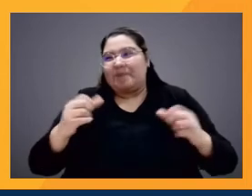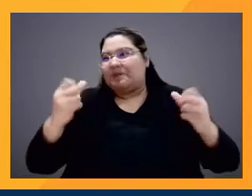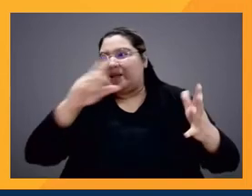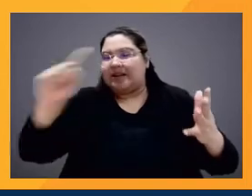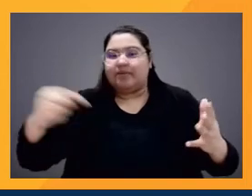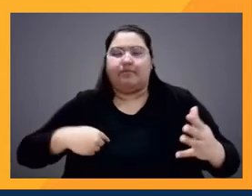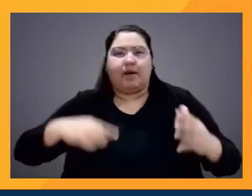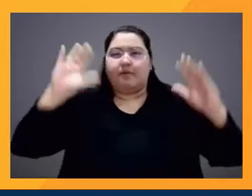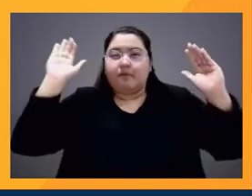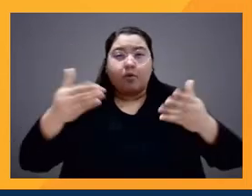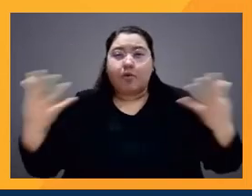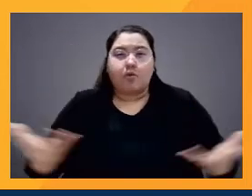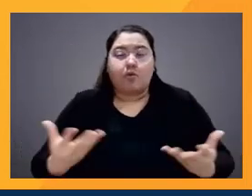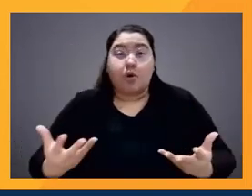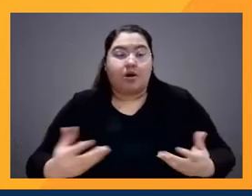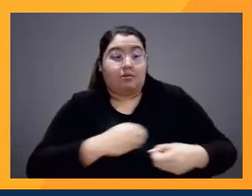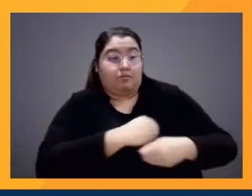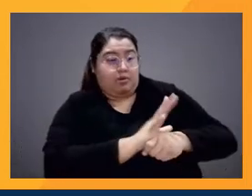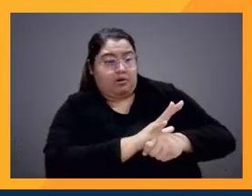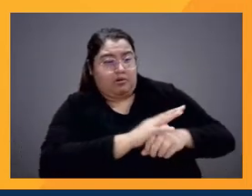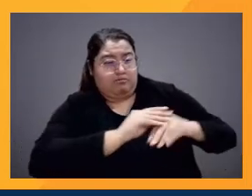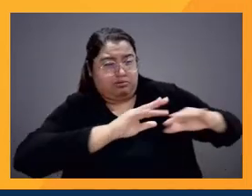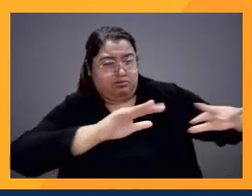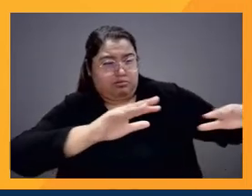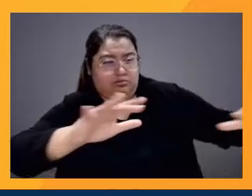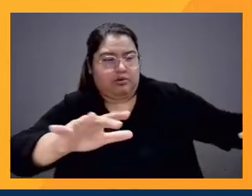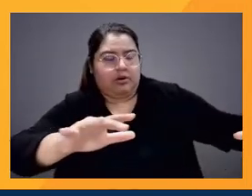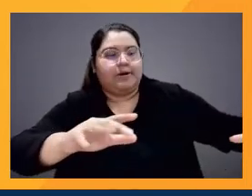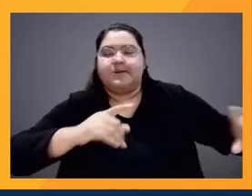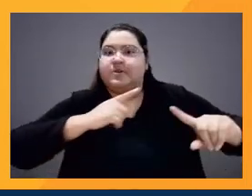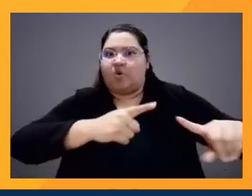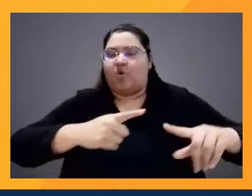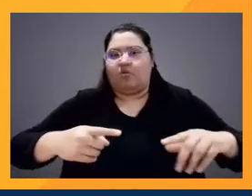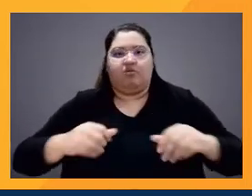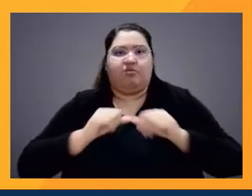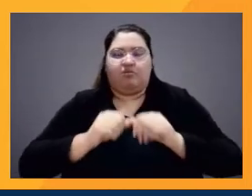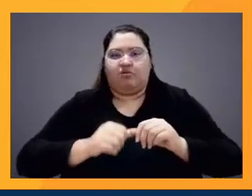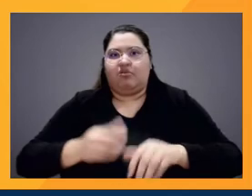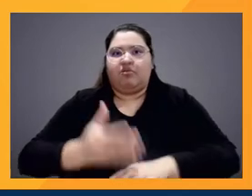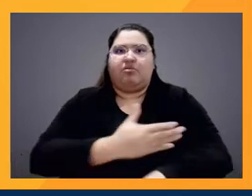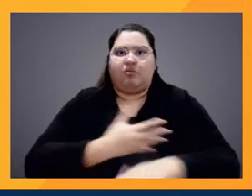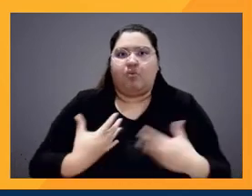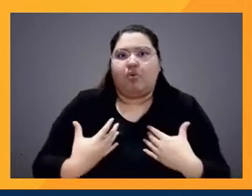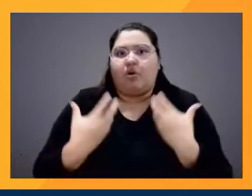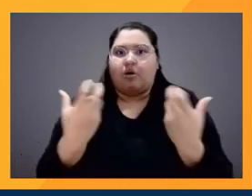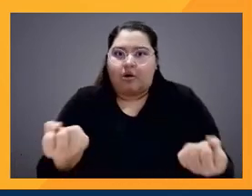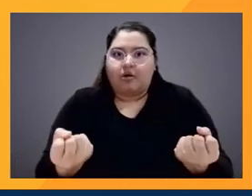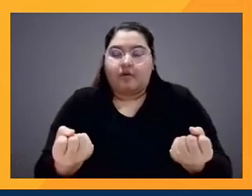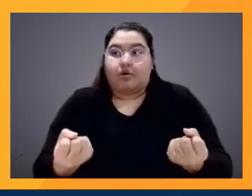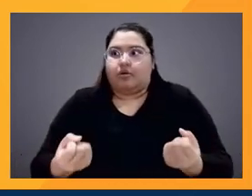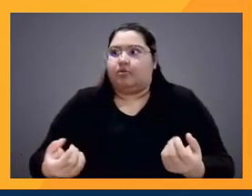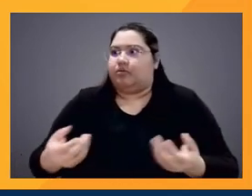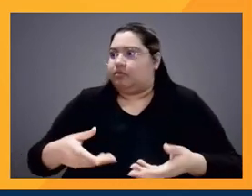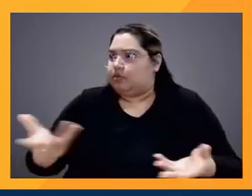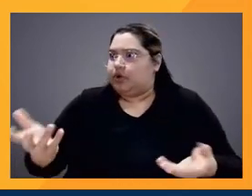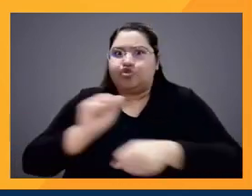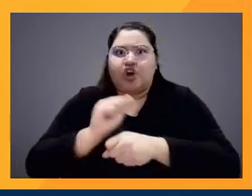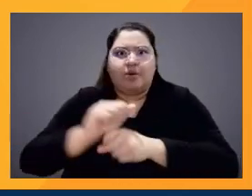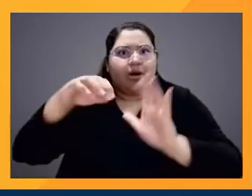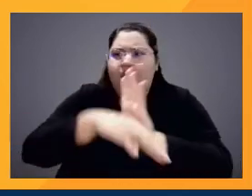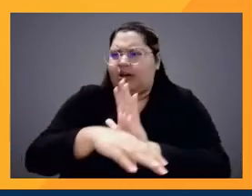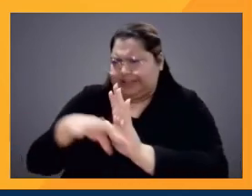Hi, I'm Senator Catherine Cortez Masto, and I'm so glad to join you today. Like many of you, my focus right now is on making sure our community